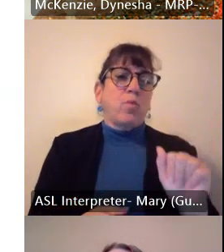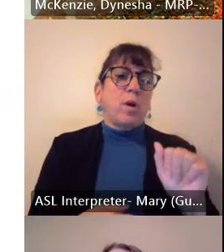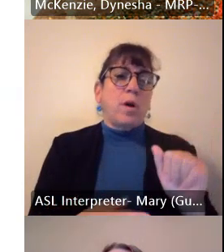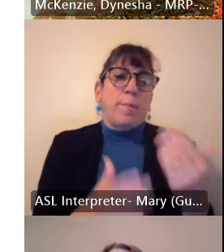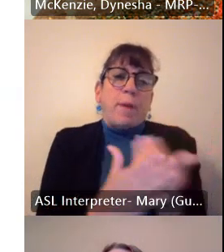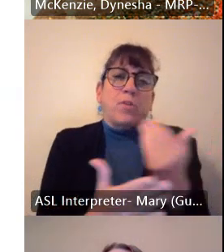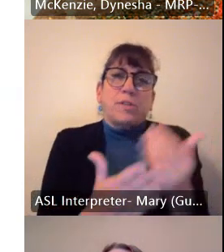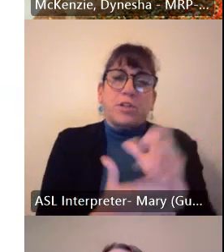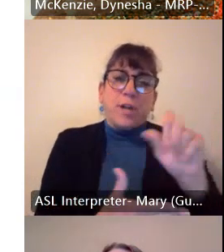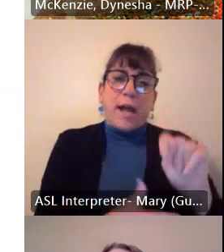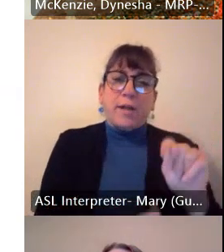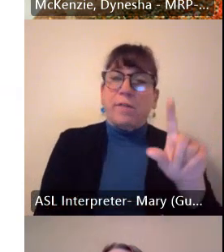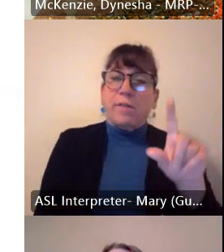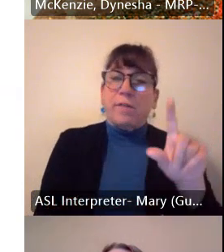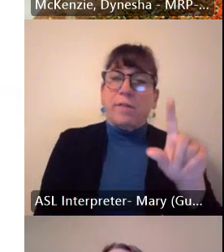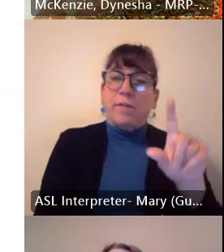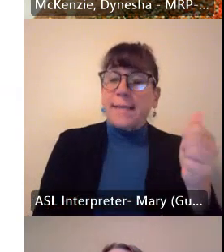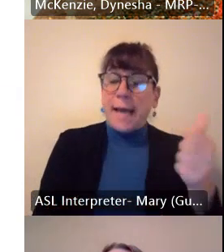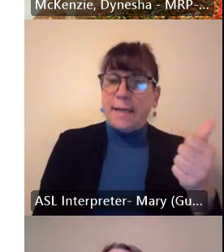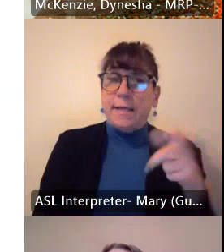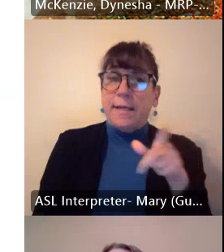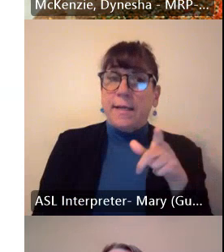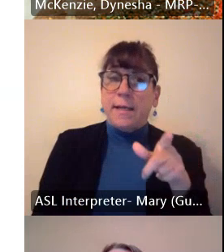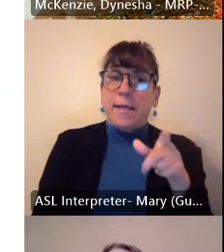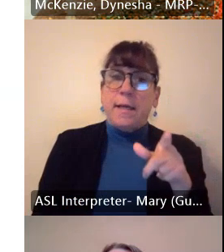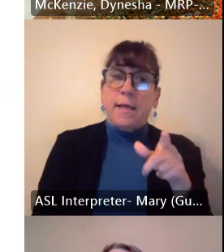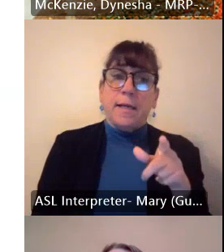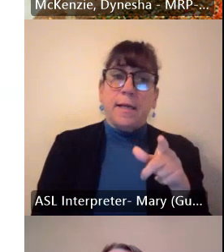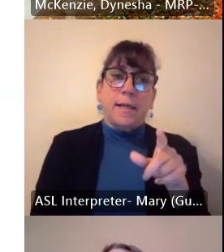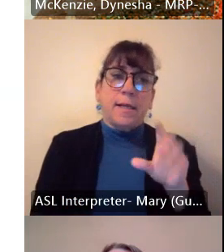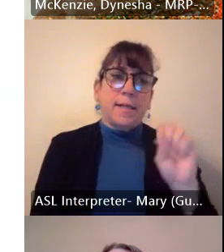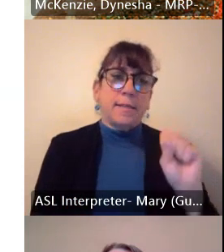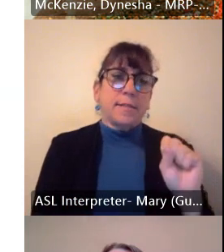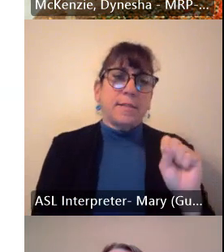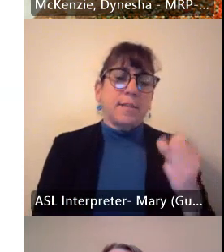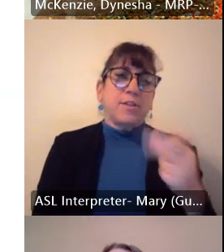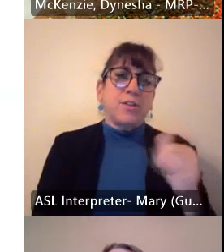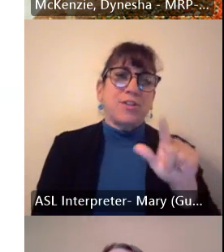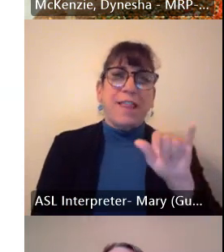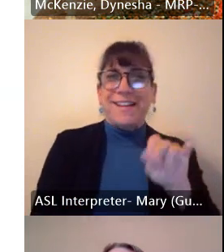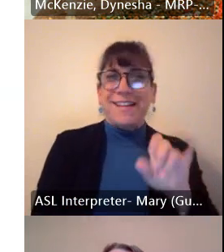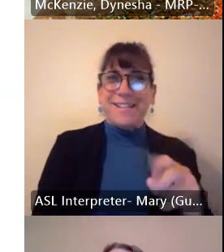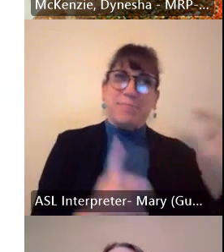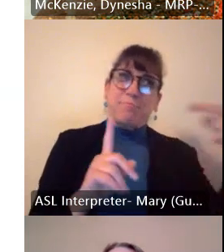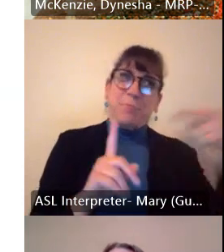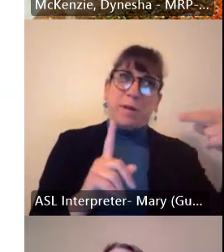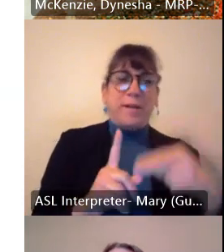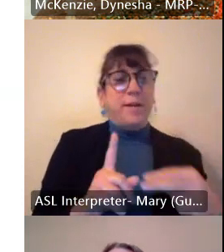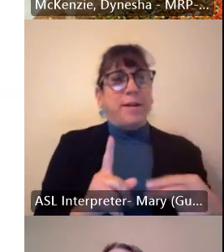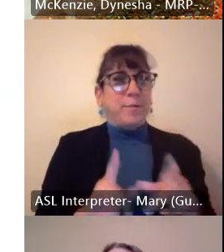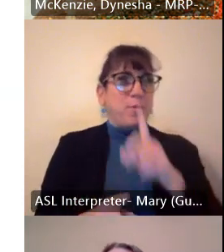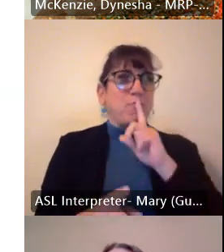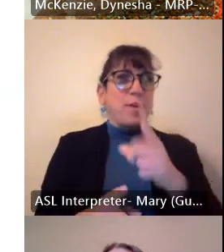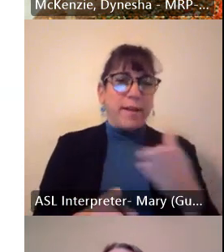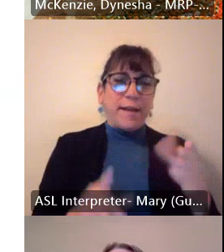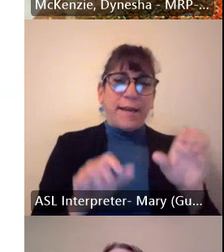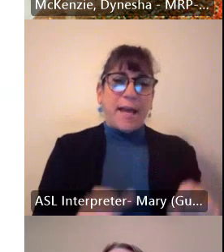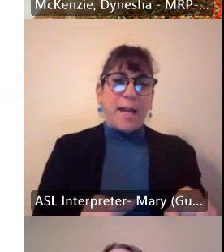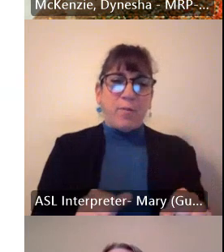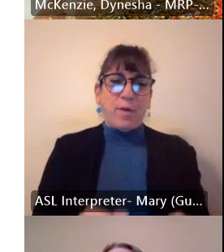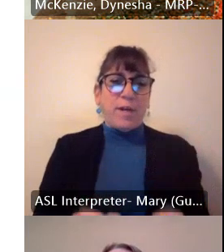get at Shalini's way of looking at it. One real thing. Can we track marginal cost to marginal